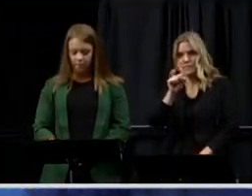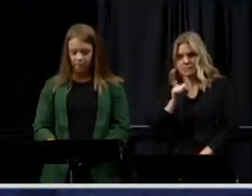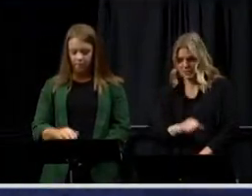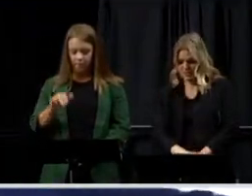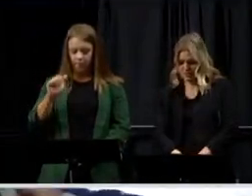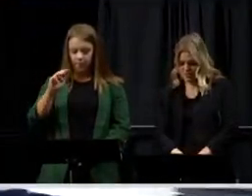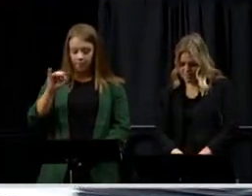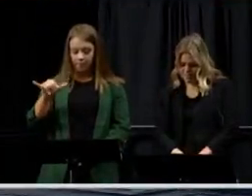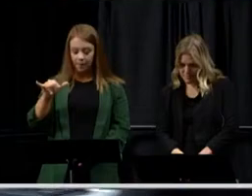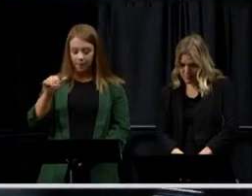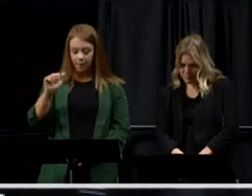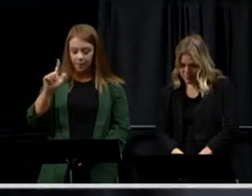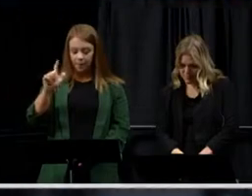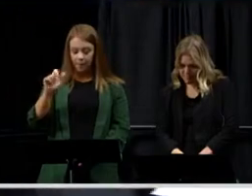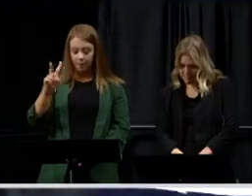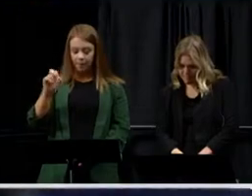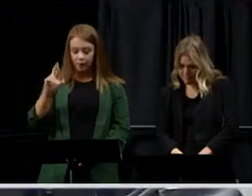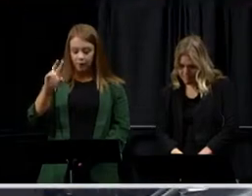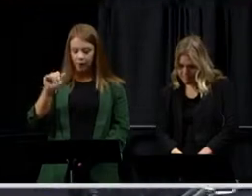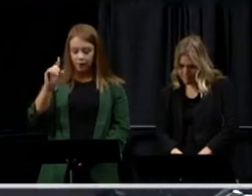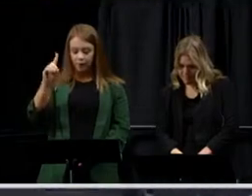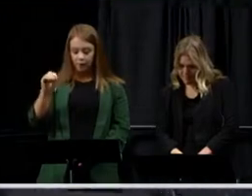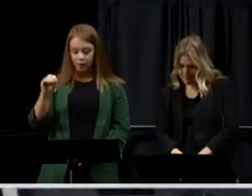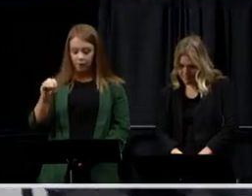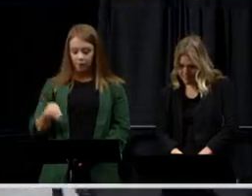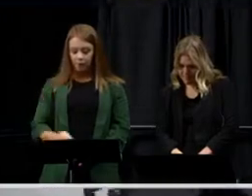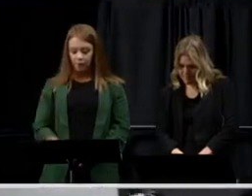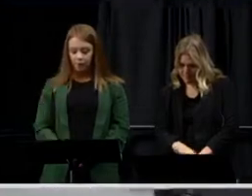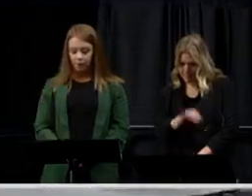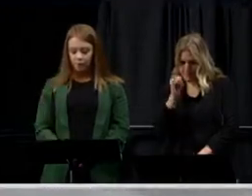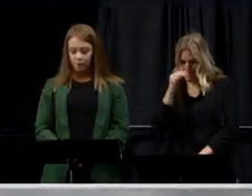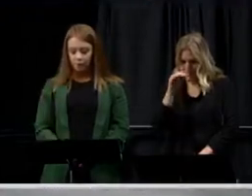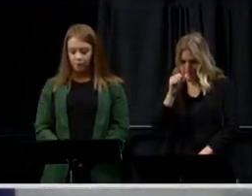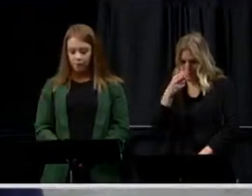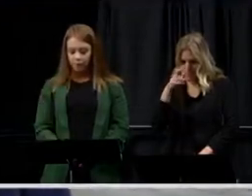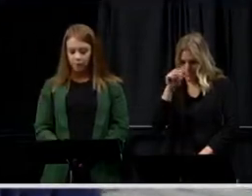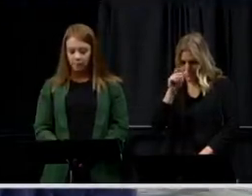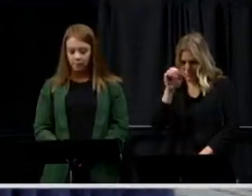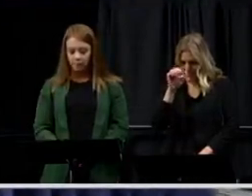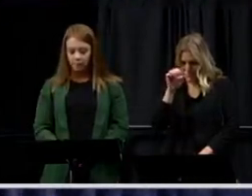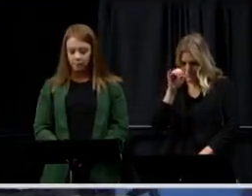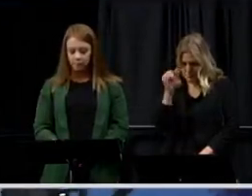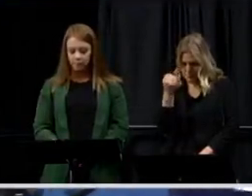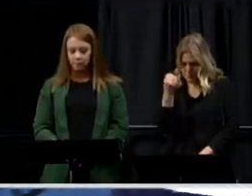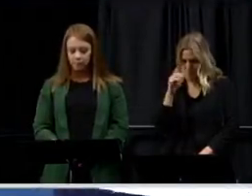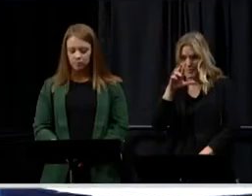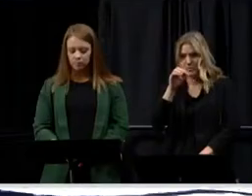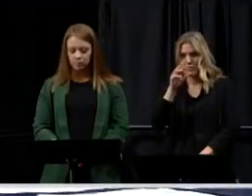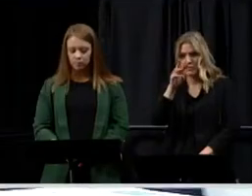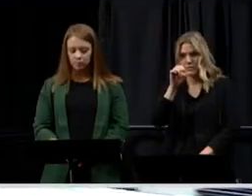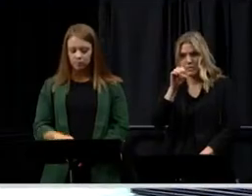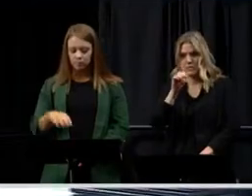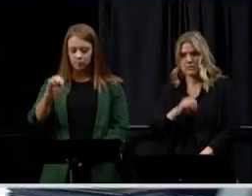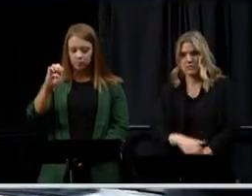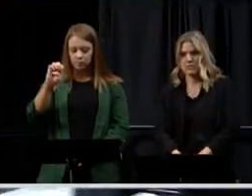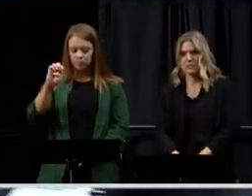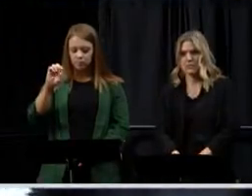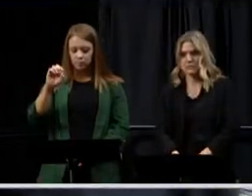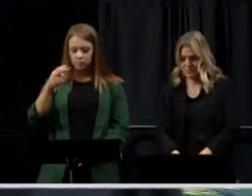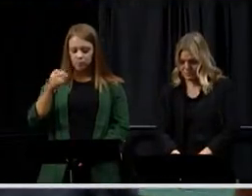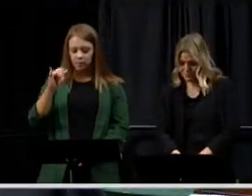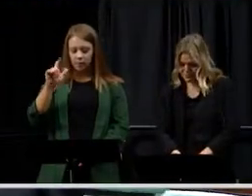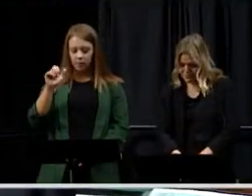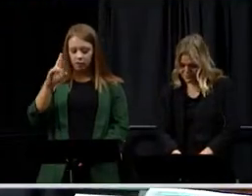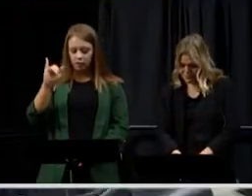Amy Janet Perez Alvarado. Joshua Elijah Josiah Rowe.